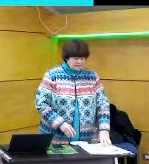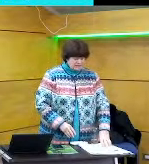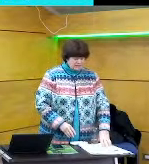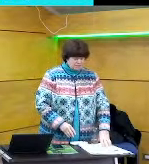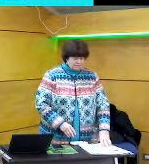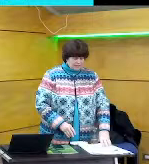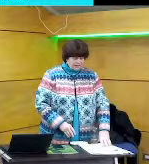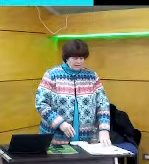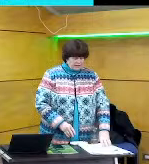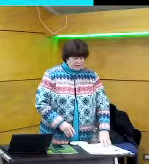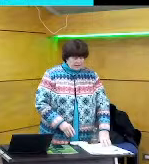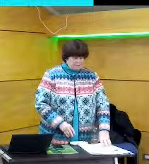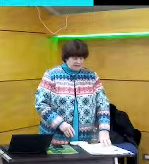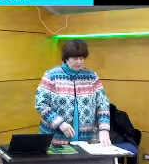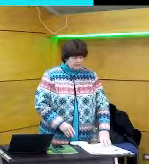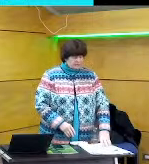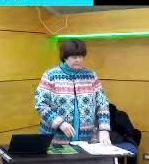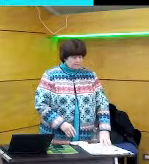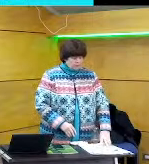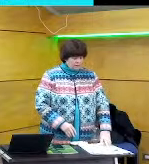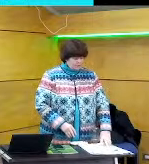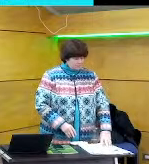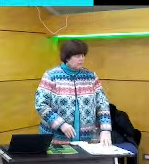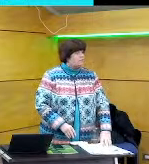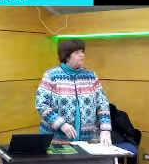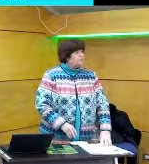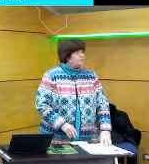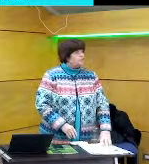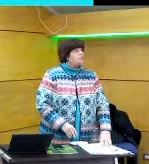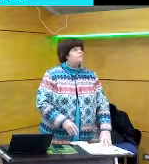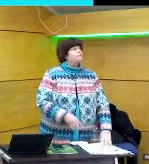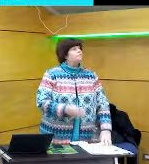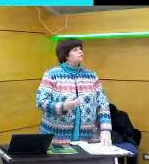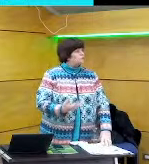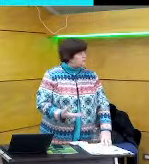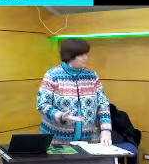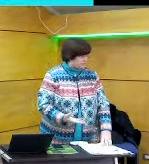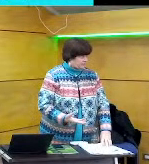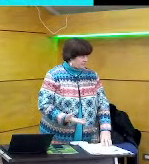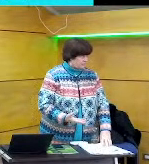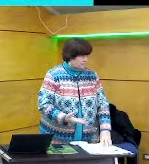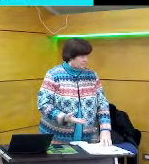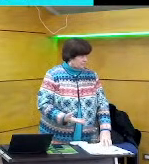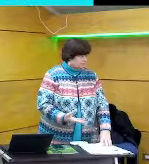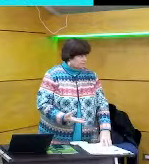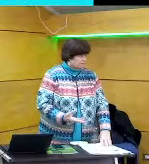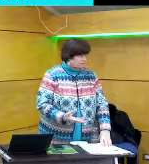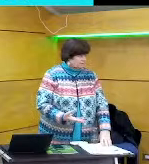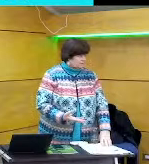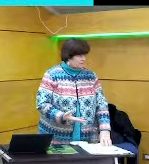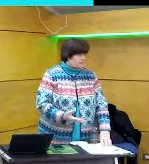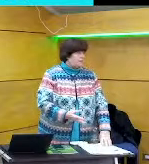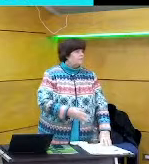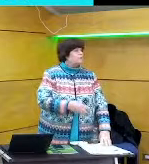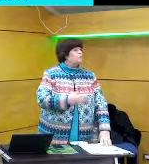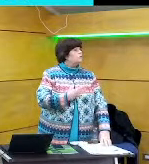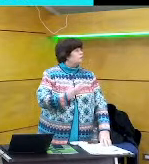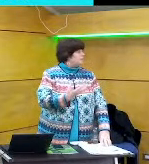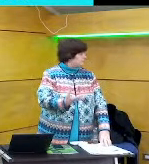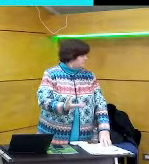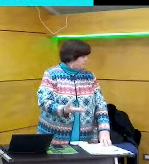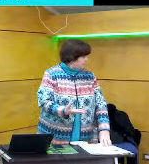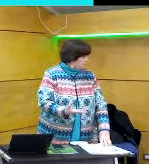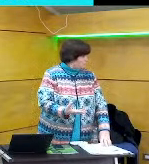And the parents that want them to achieve fluency, many of them